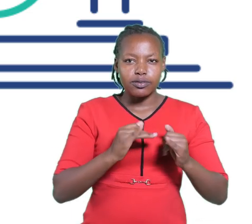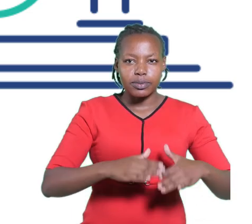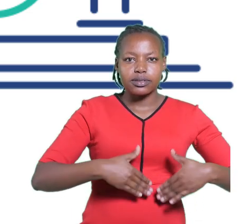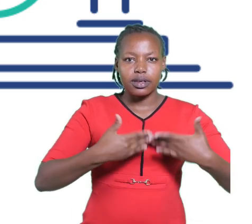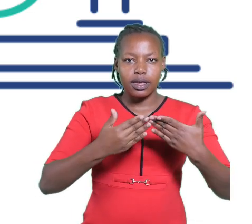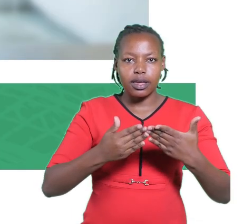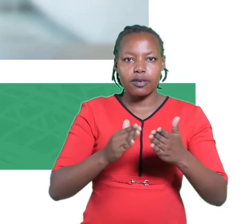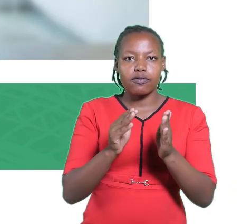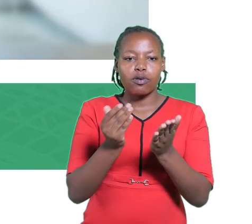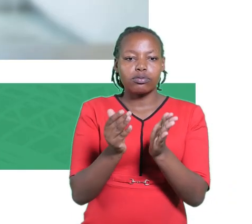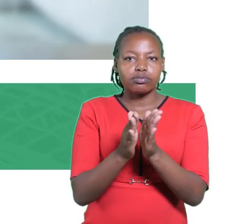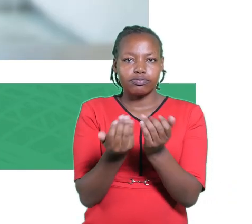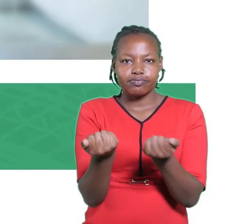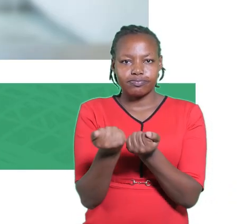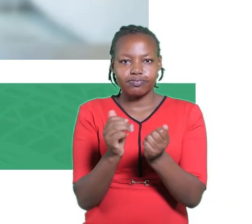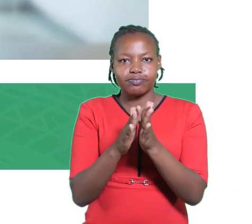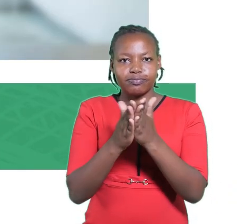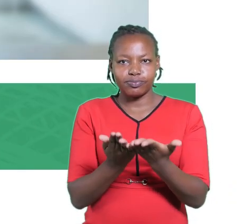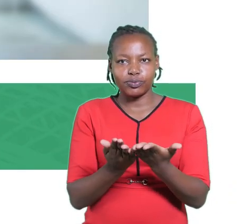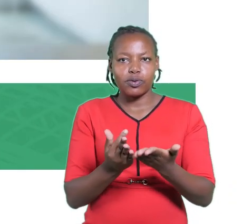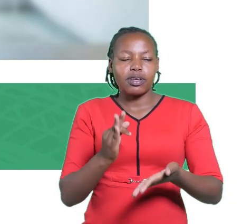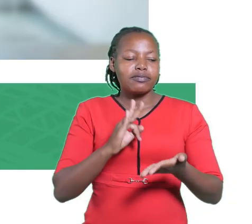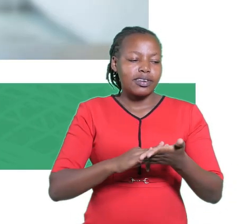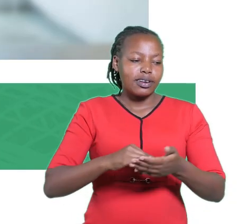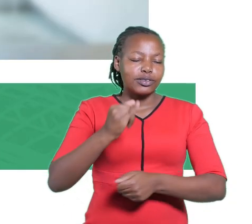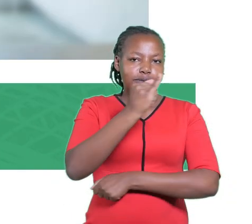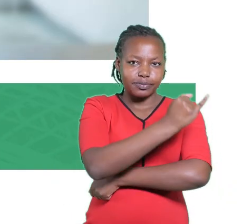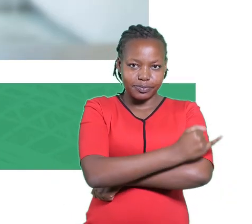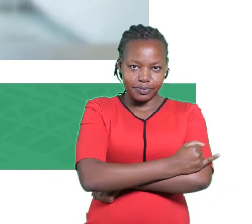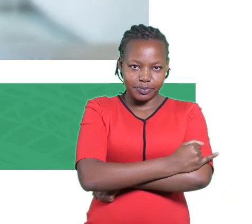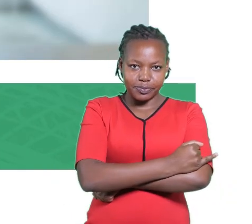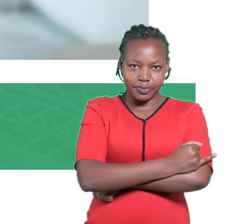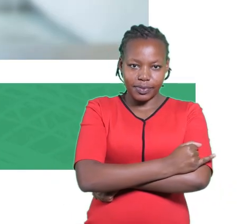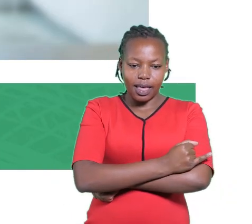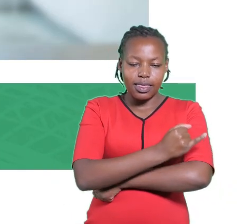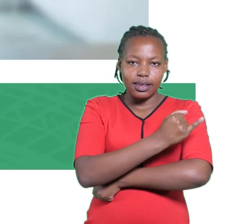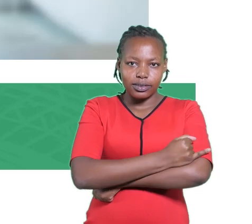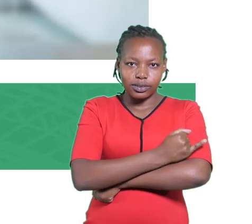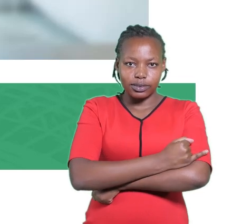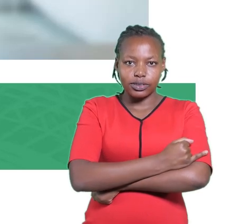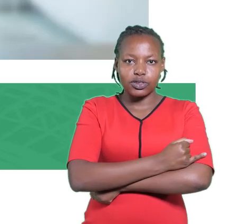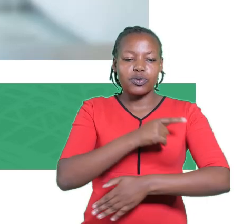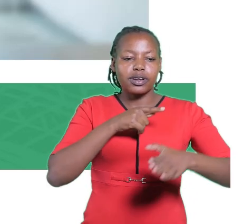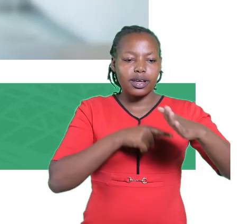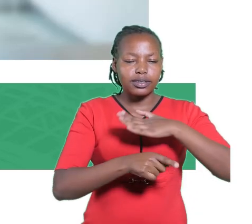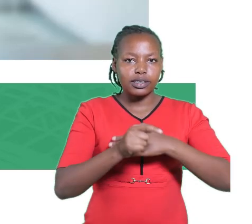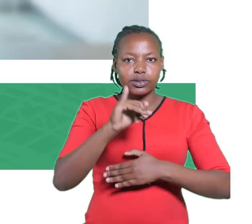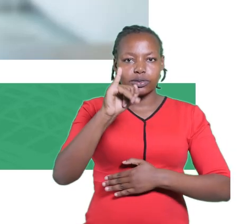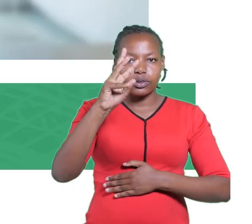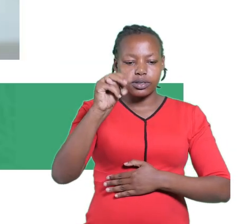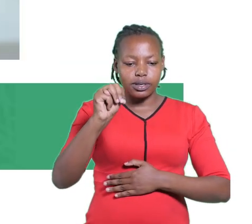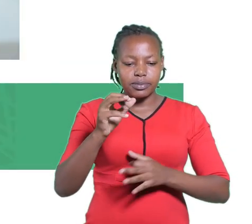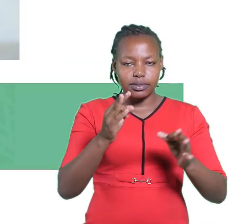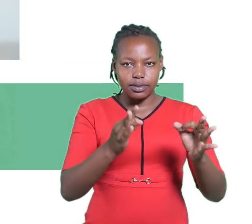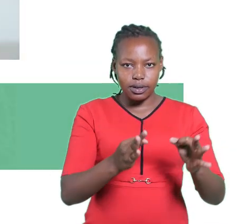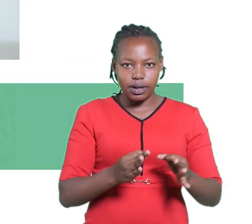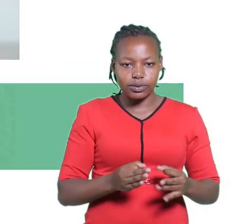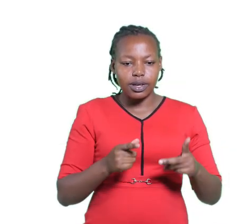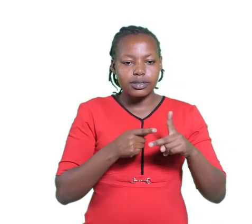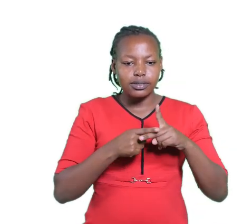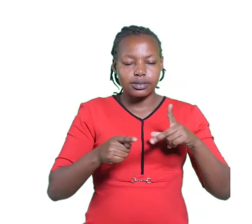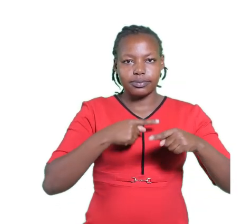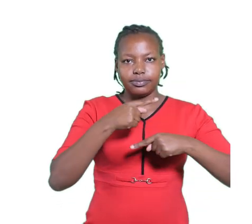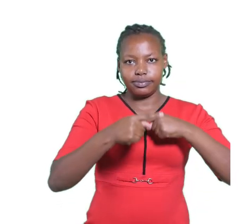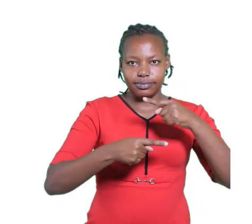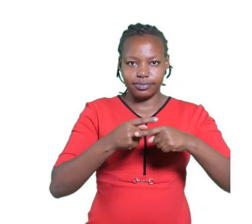their team's portal, initiate the process, make payment of 1,175 shillings, and submit the